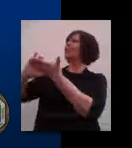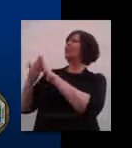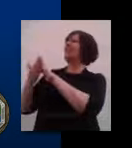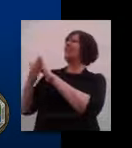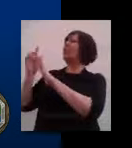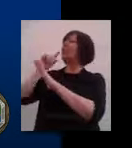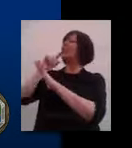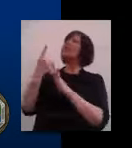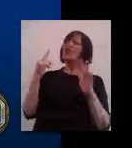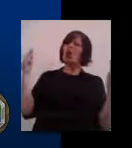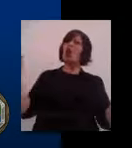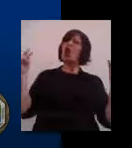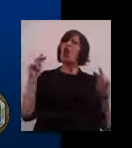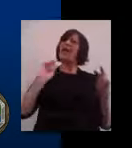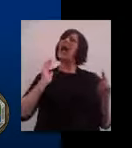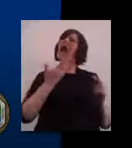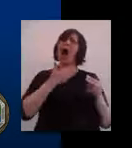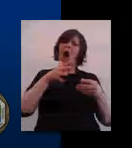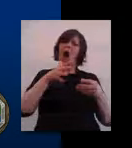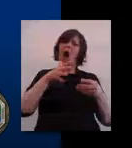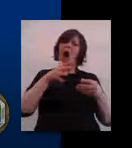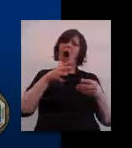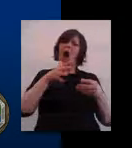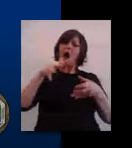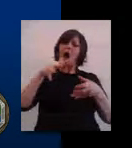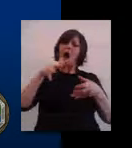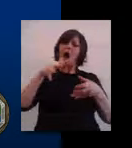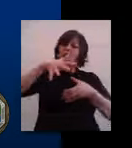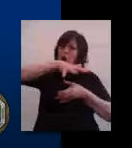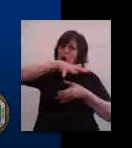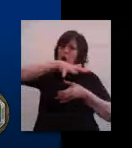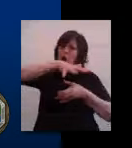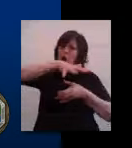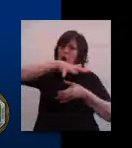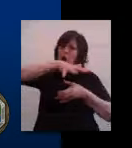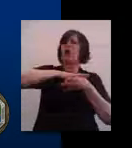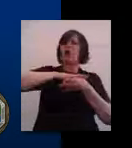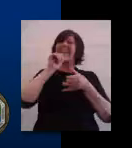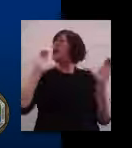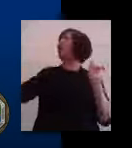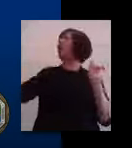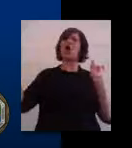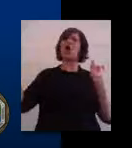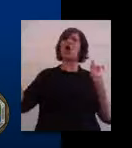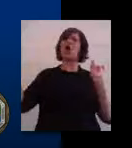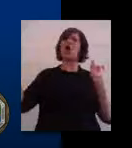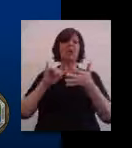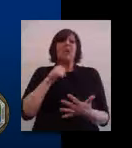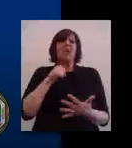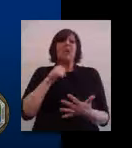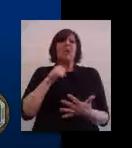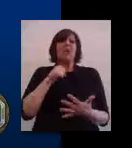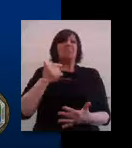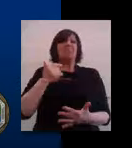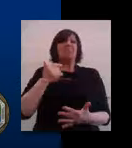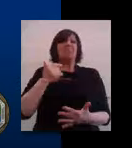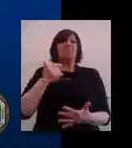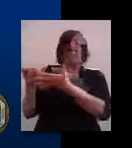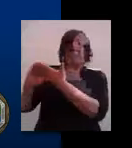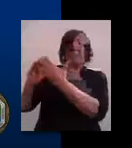here. And I don't think we've ever made a comparison to New York City, but I thought it made sense to take a look and see where we